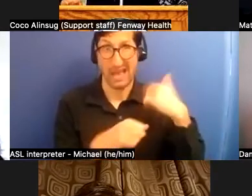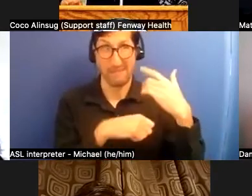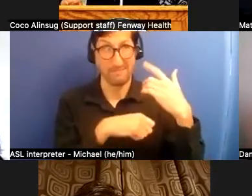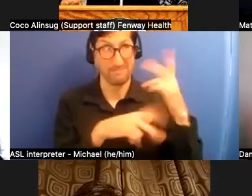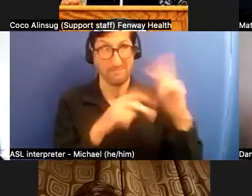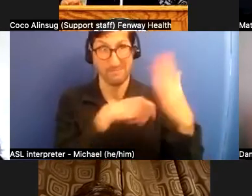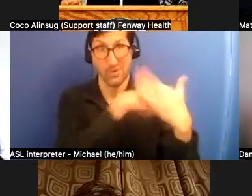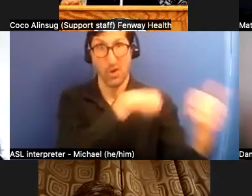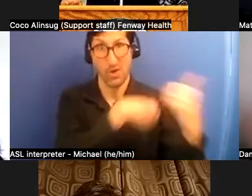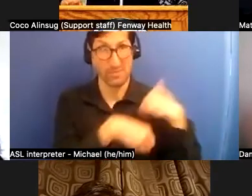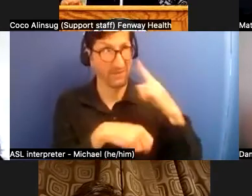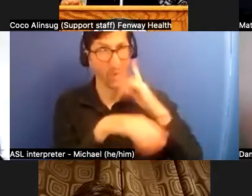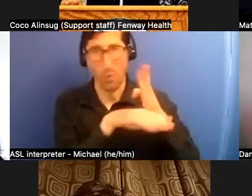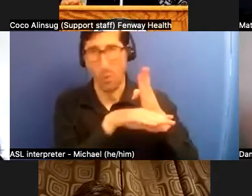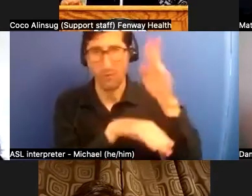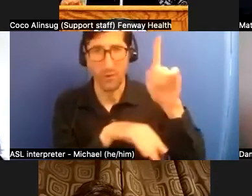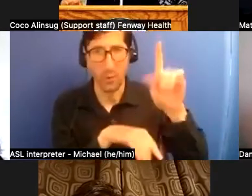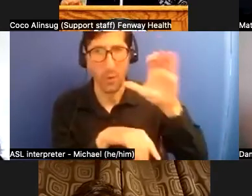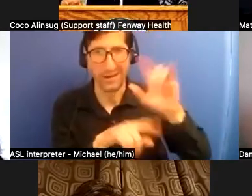career. And